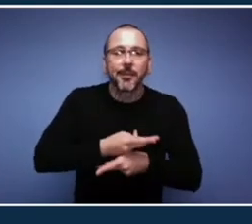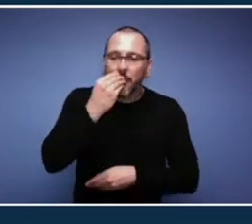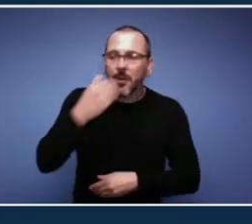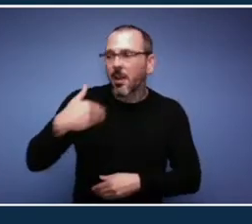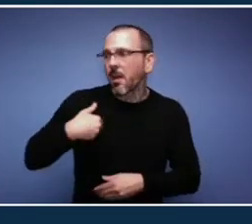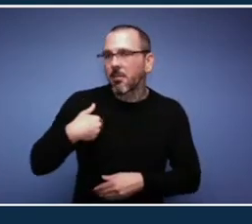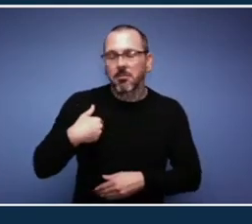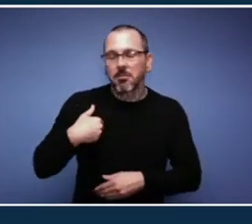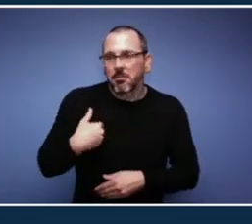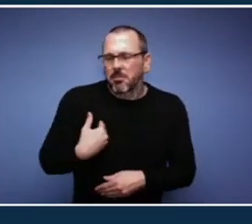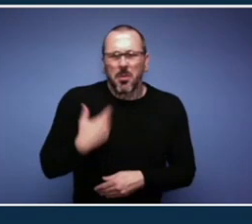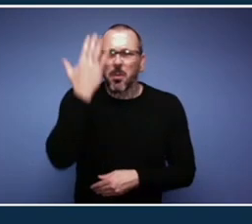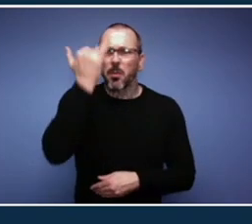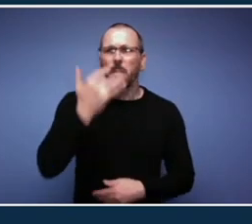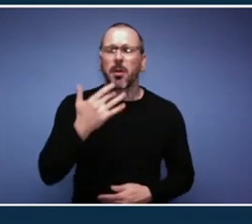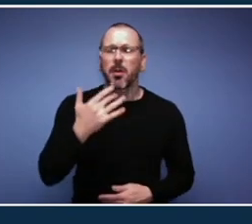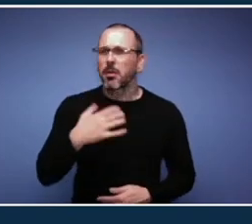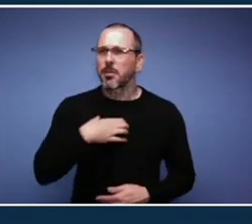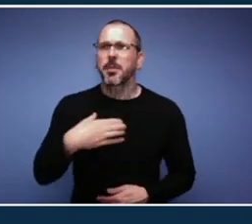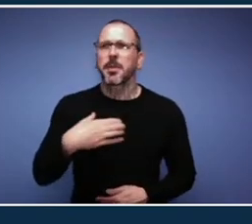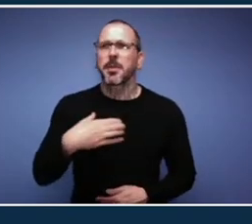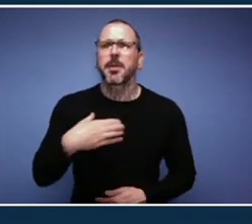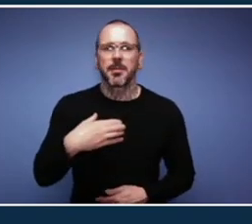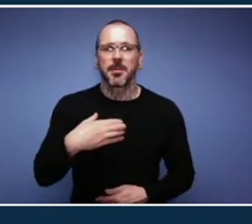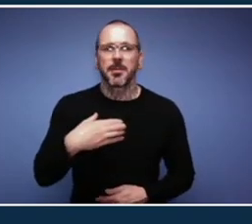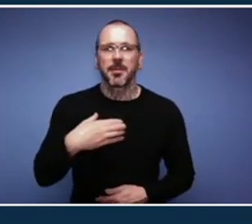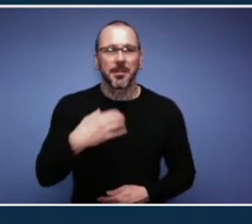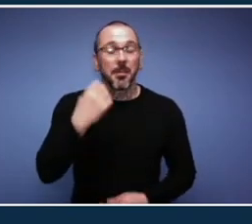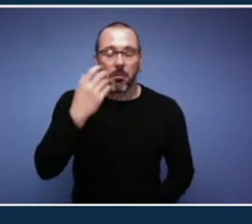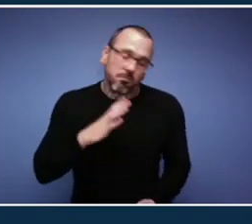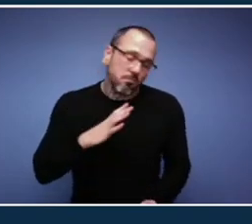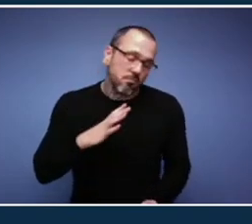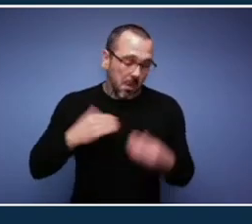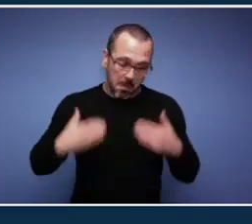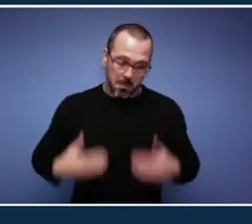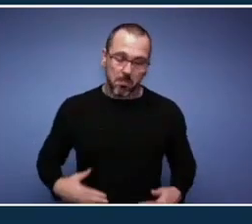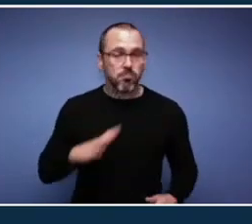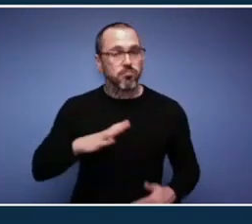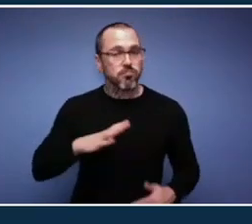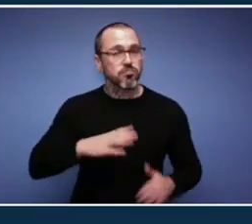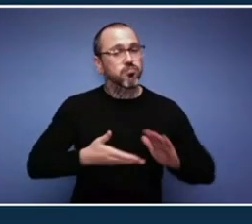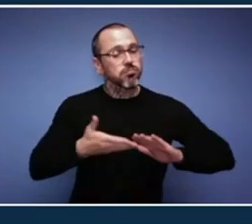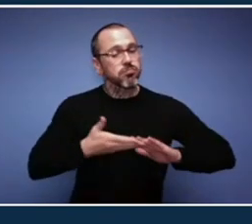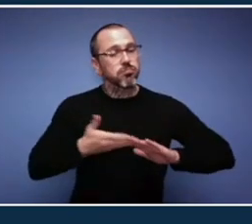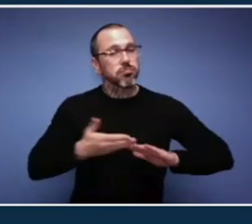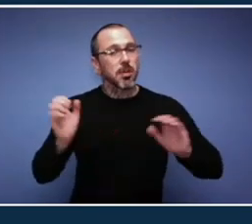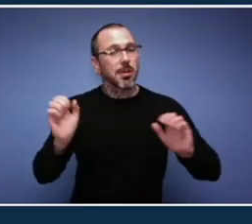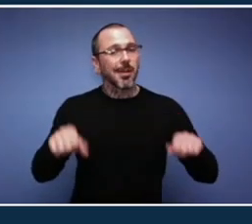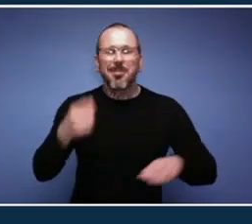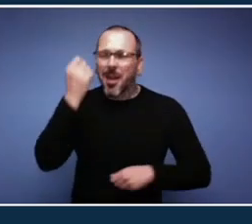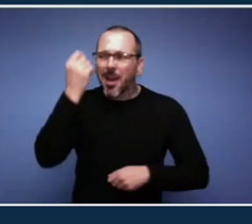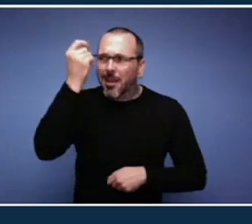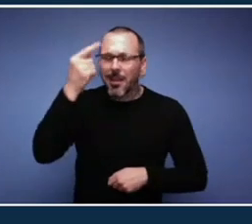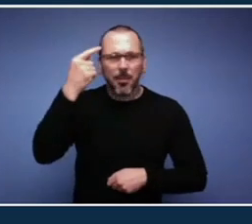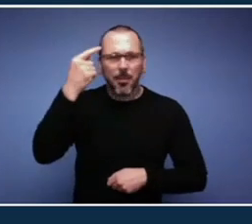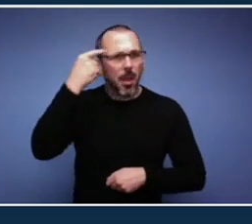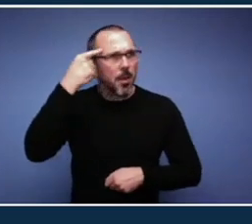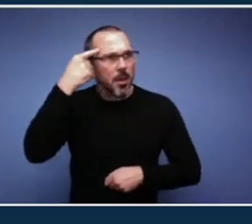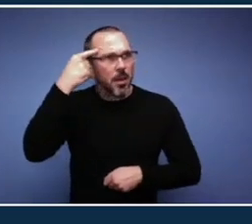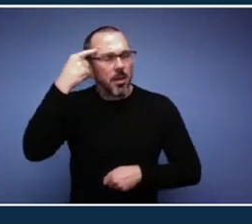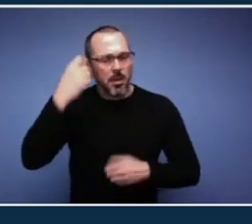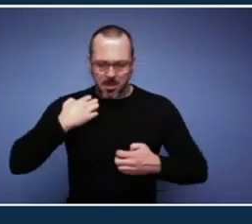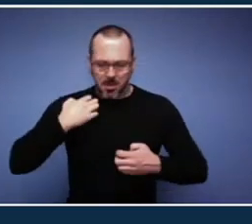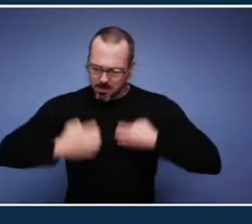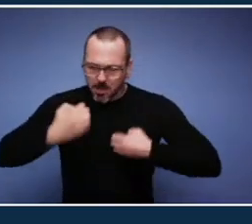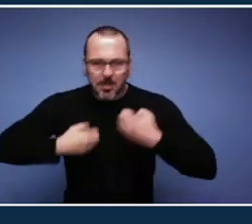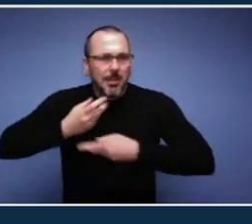alive, but my brain and my emotional well-being, they didn't have time to care for that. And it's not that they didn't